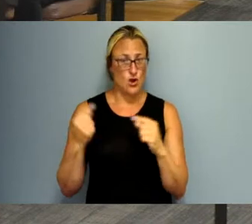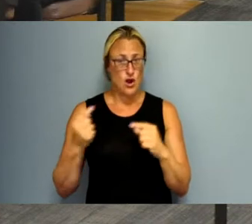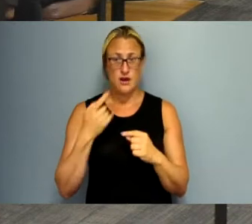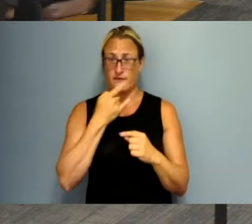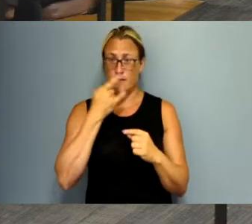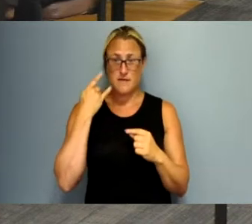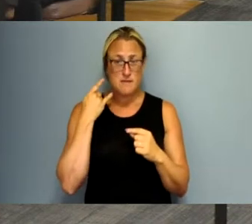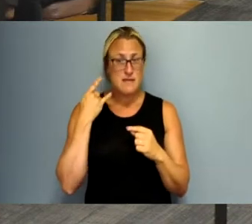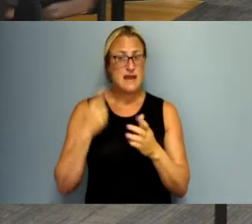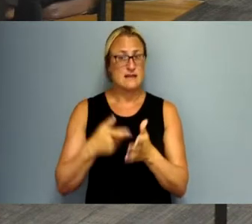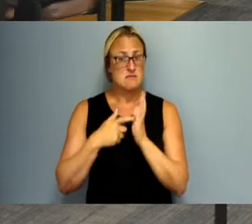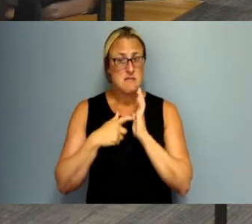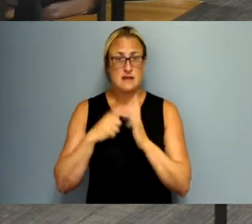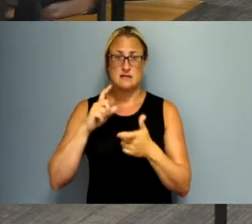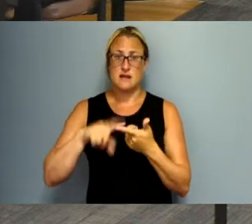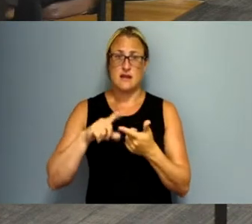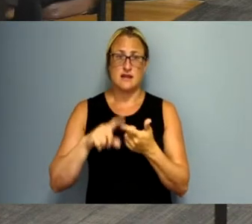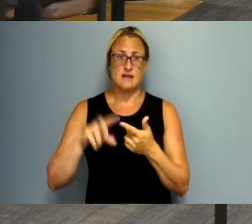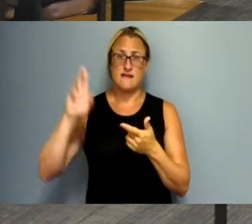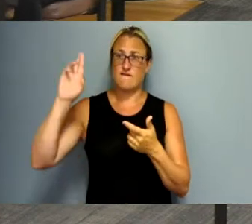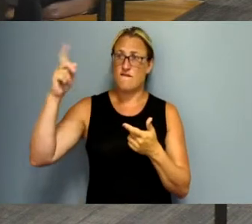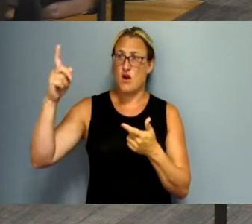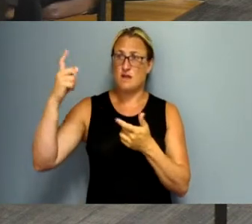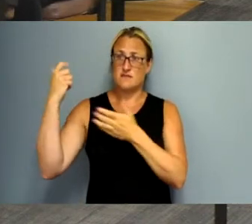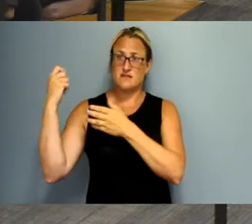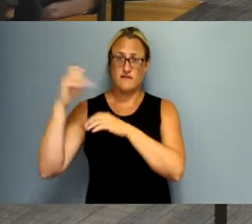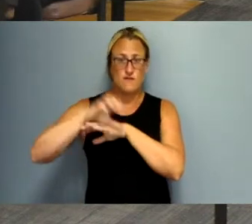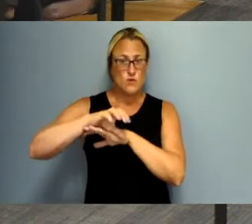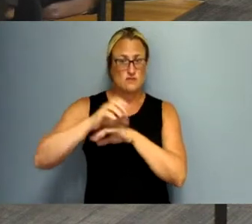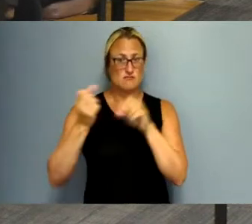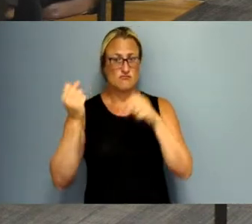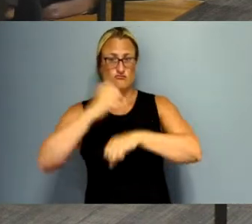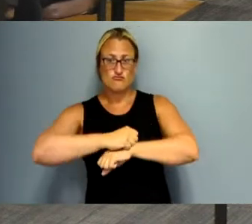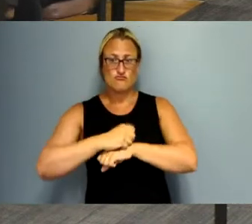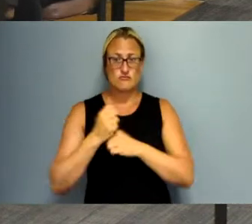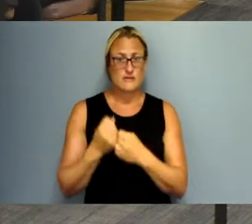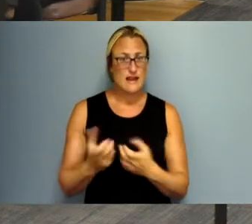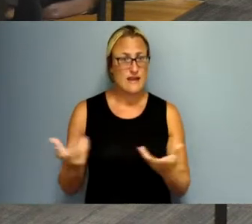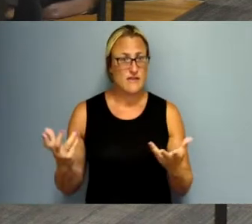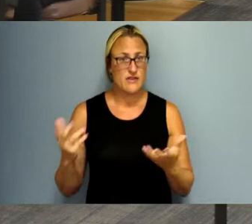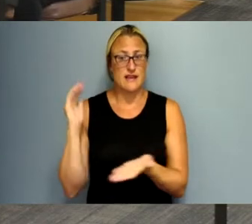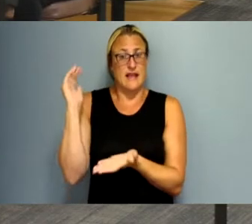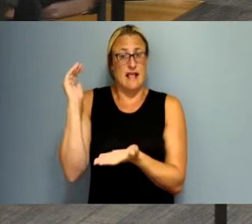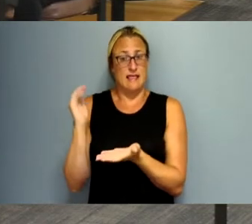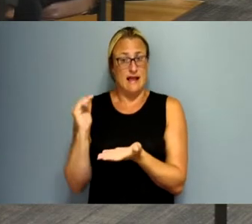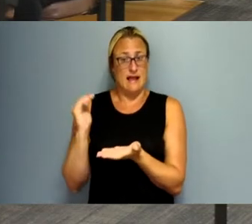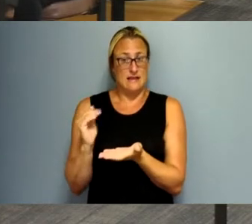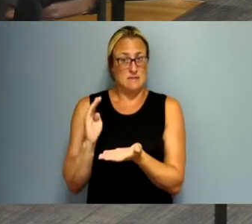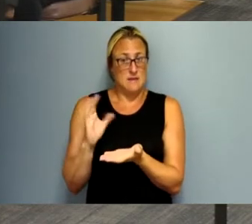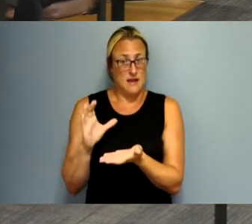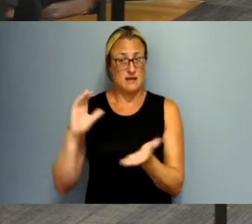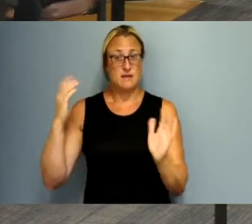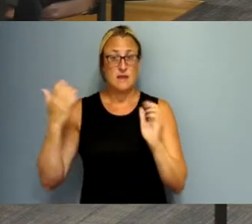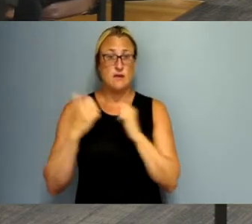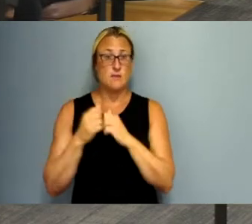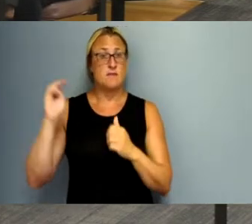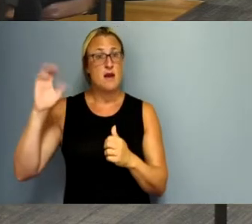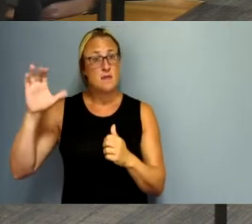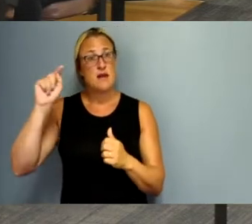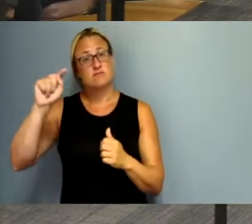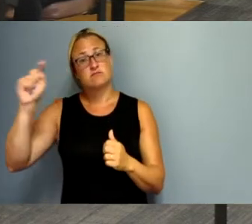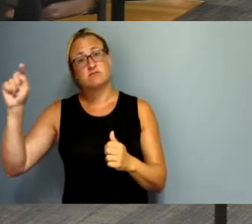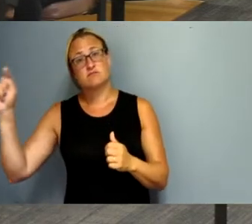mandates and this big pharmacy shutting down everything was much less in Bucks County than in Montgomery County and some other